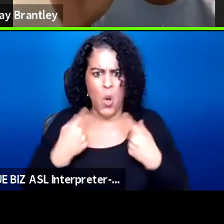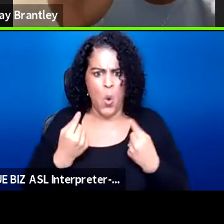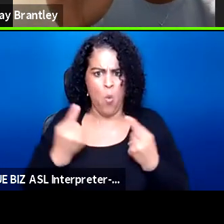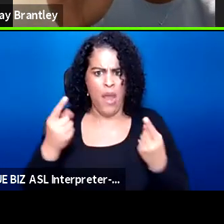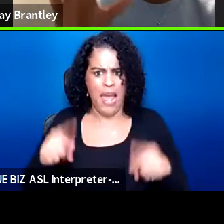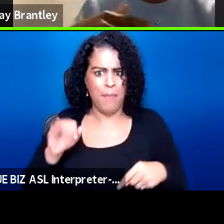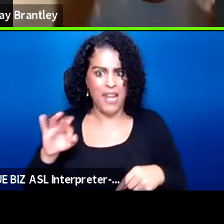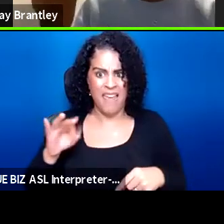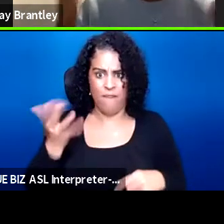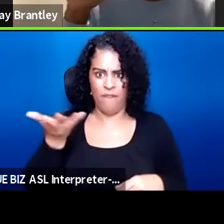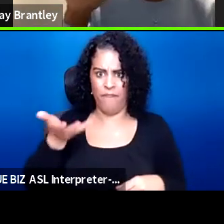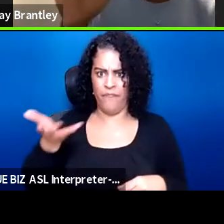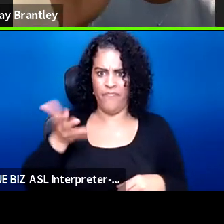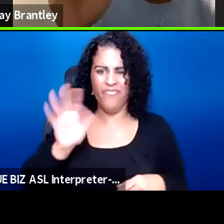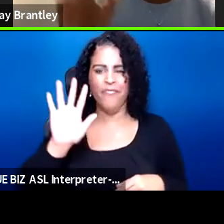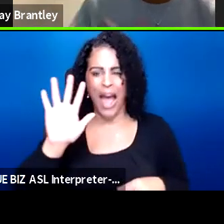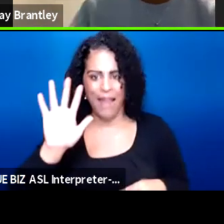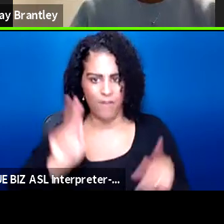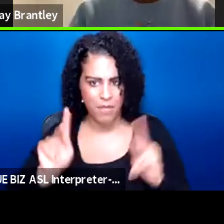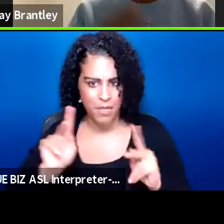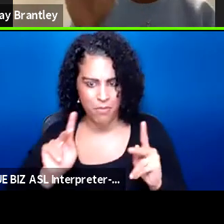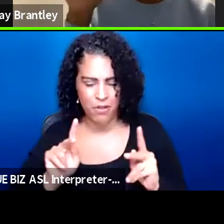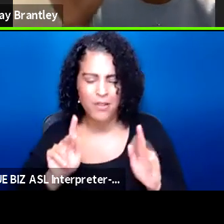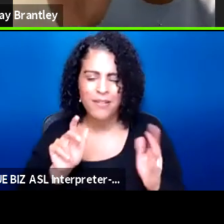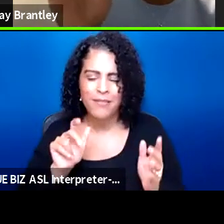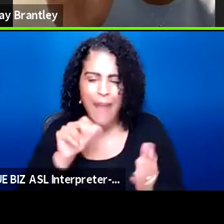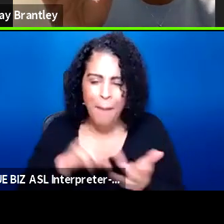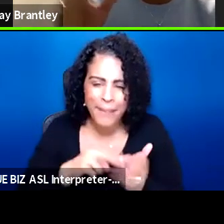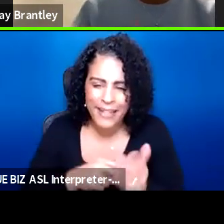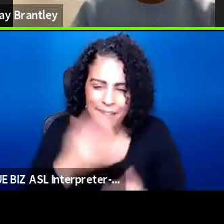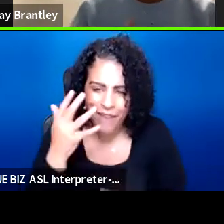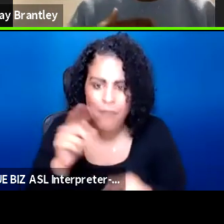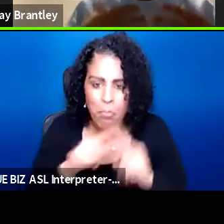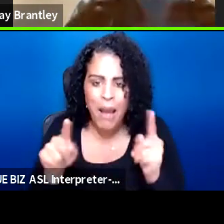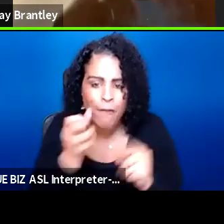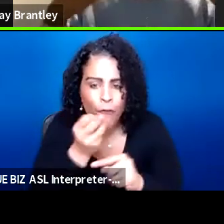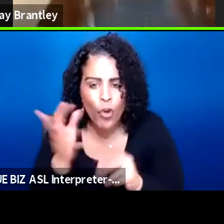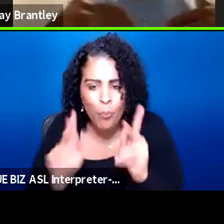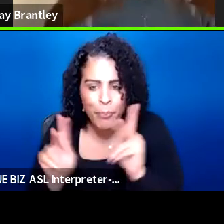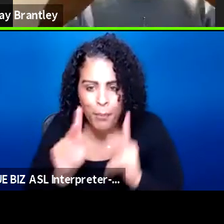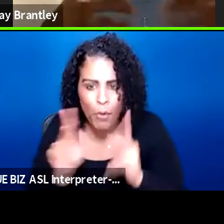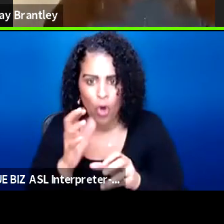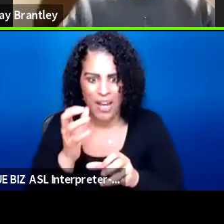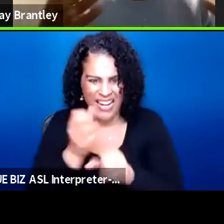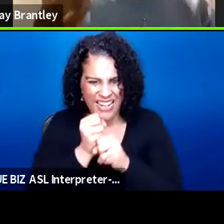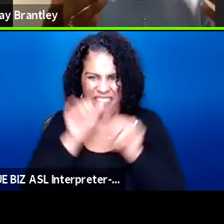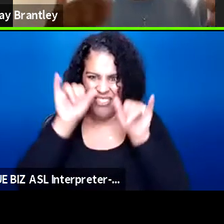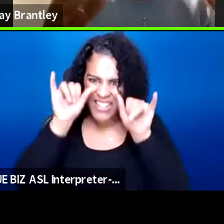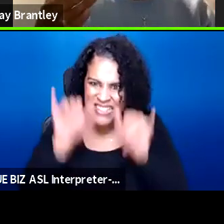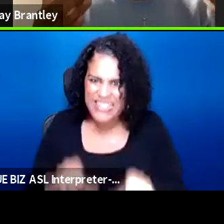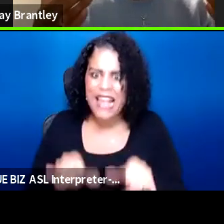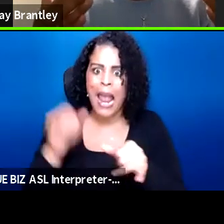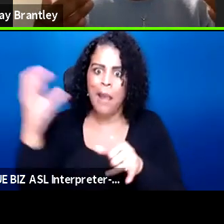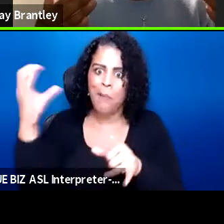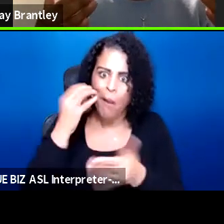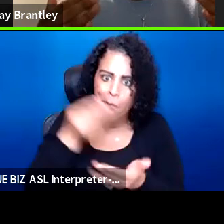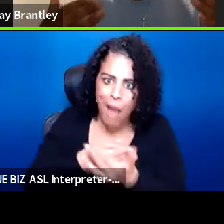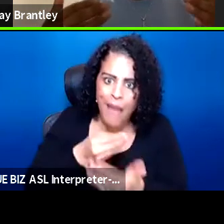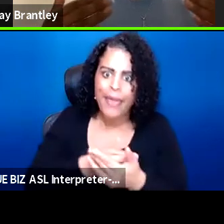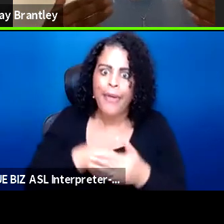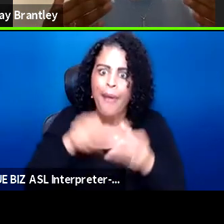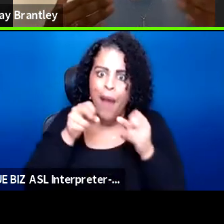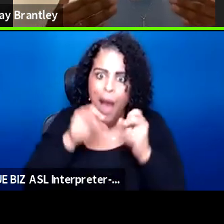five people, right? Not literally five people, but only mm-hmm. five people get those same amount of resources and